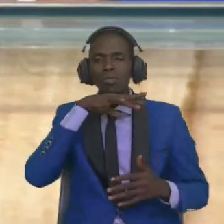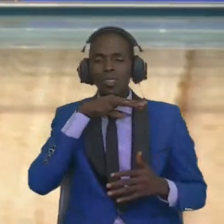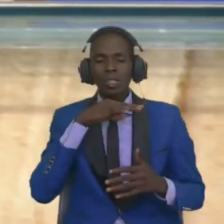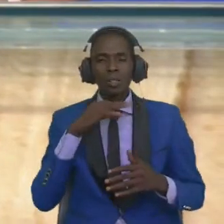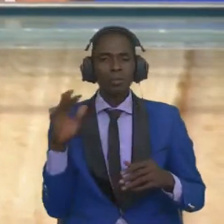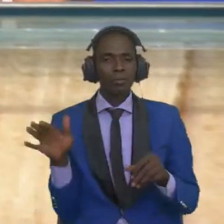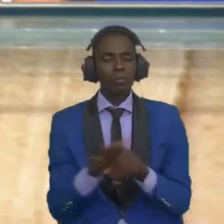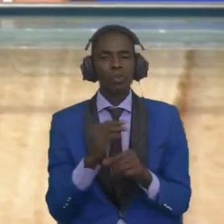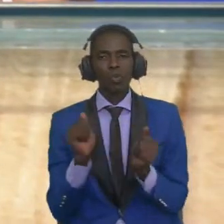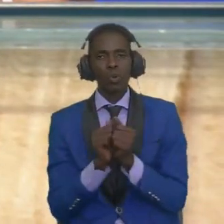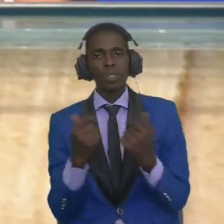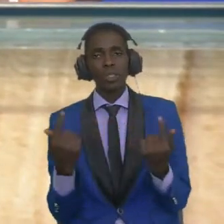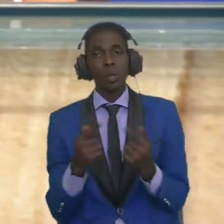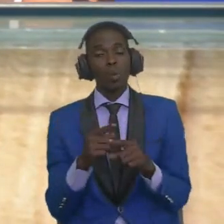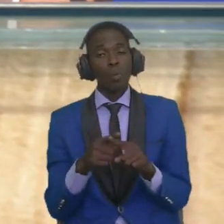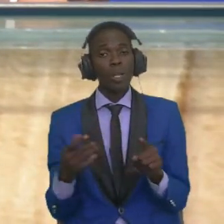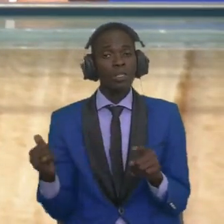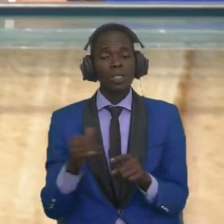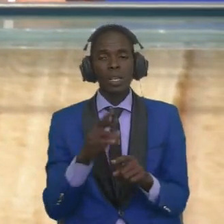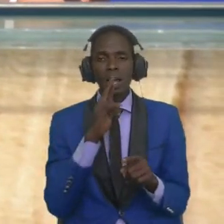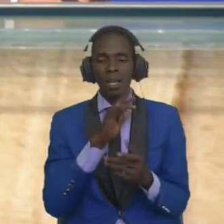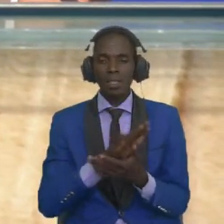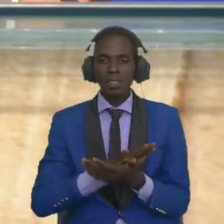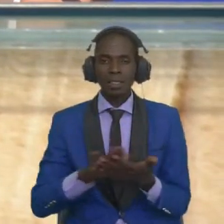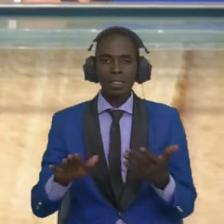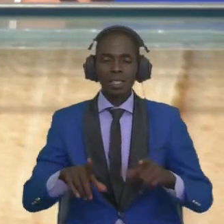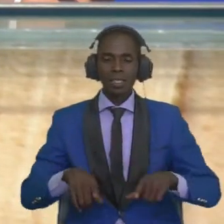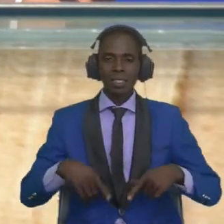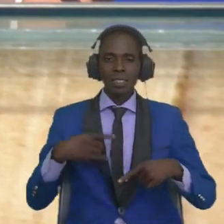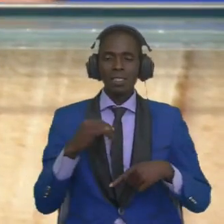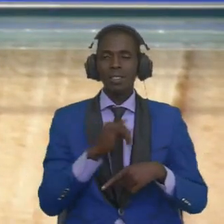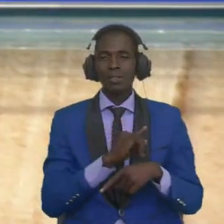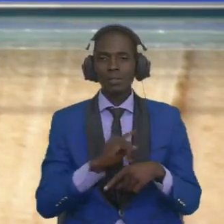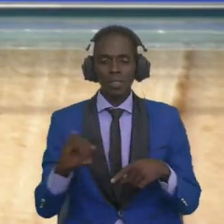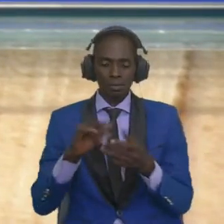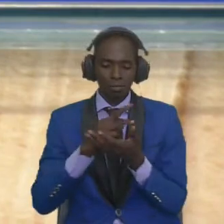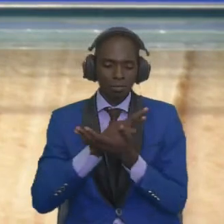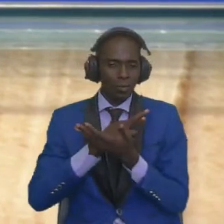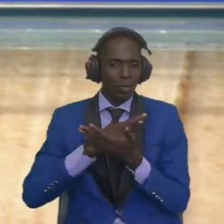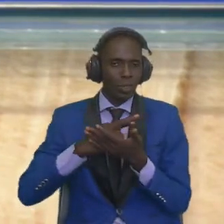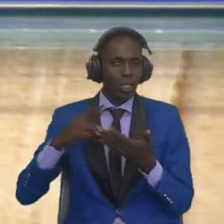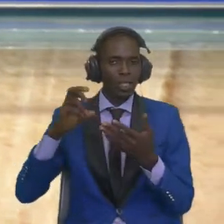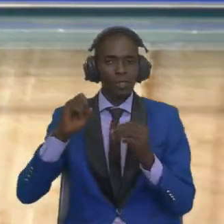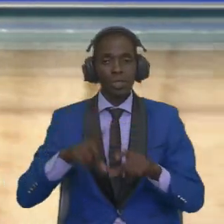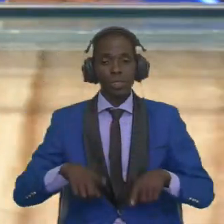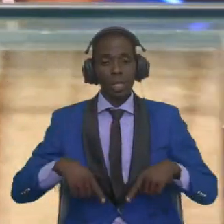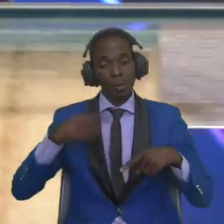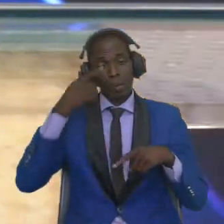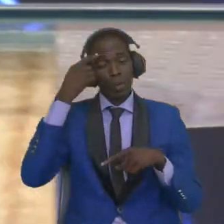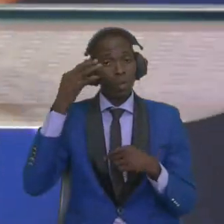but they were clean and they were living righteous lives. And because of that, he saw